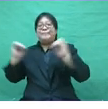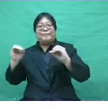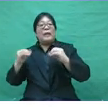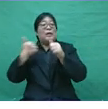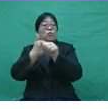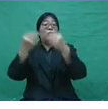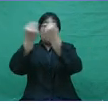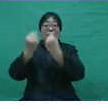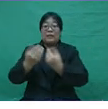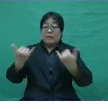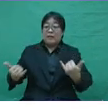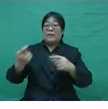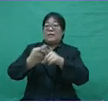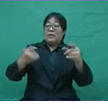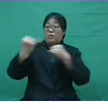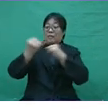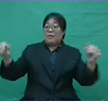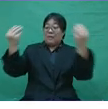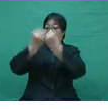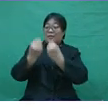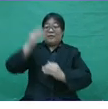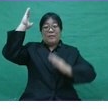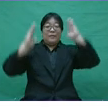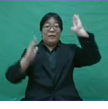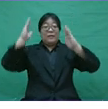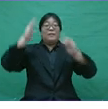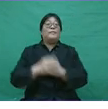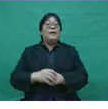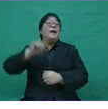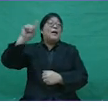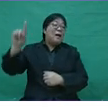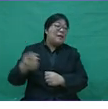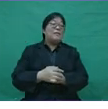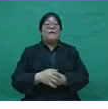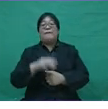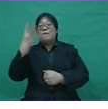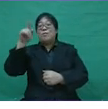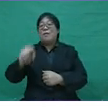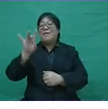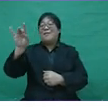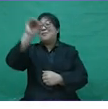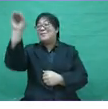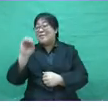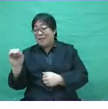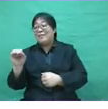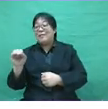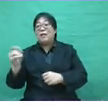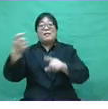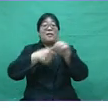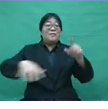statistic from the Department of Statistics of Malaysia, only 14.8% of the